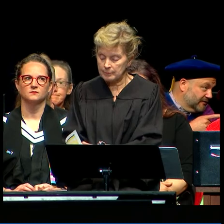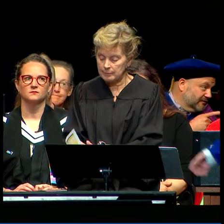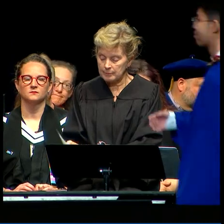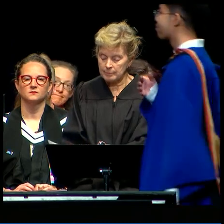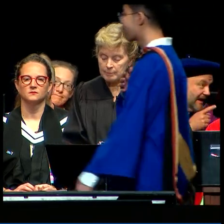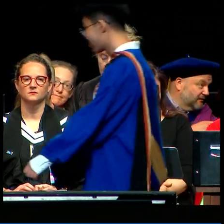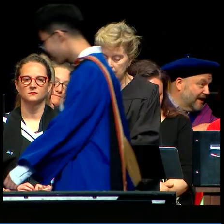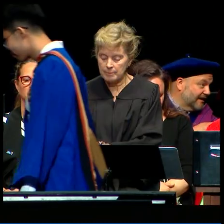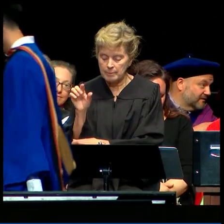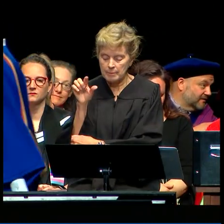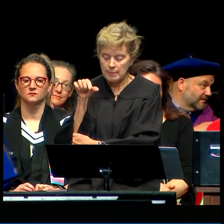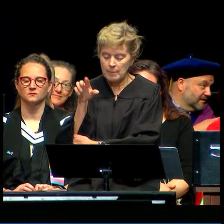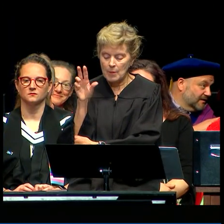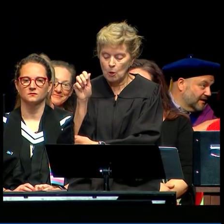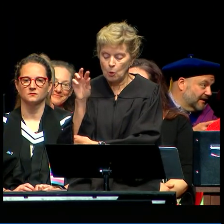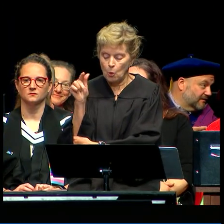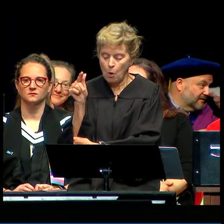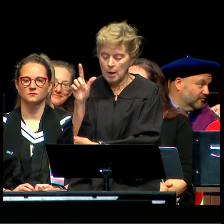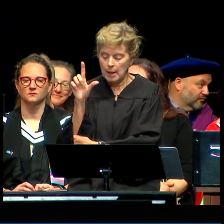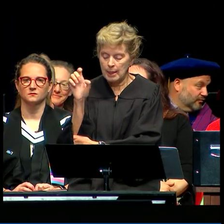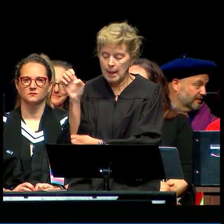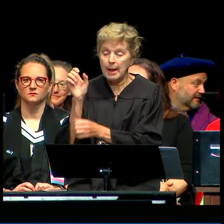Kwang Lei, with distinction.